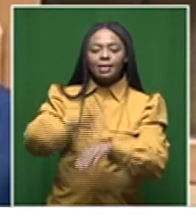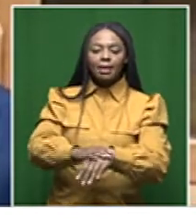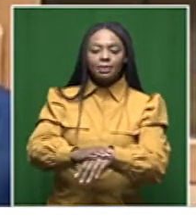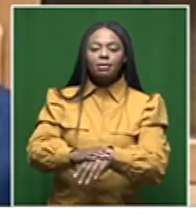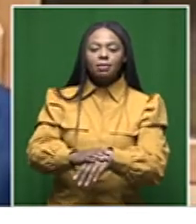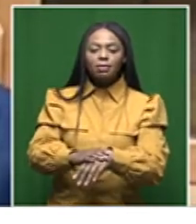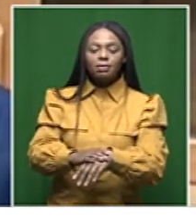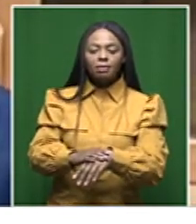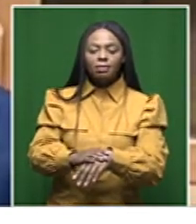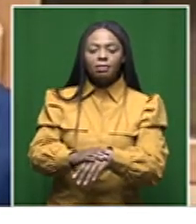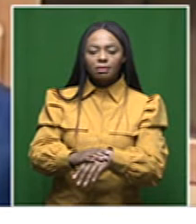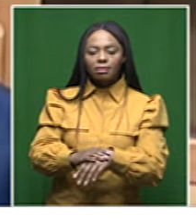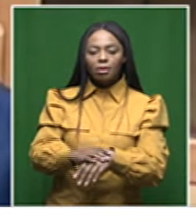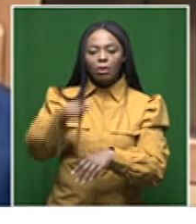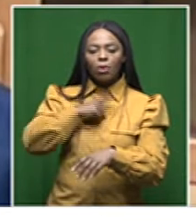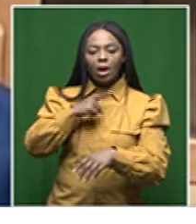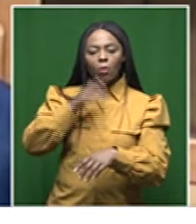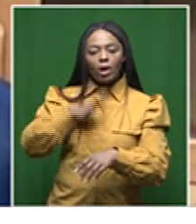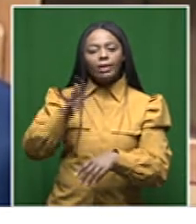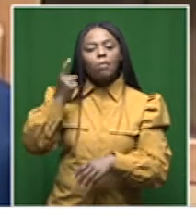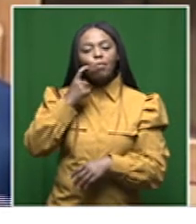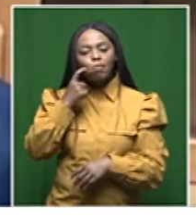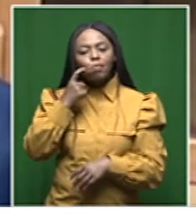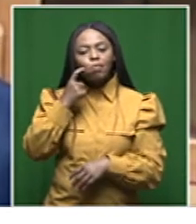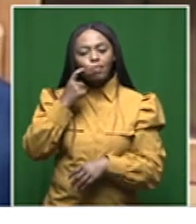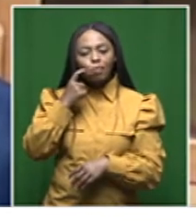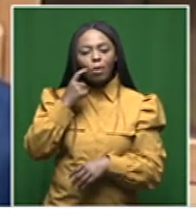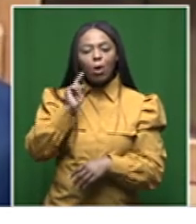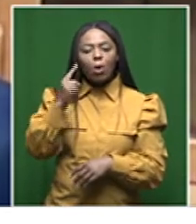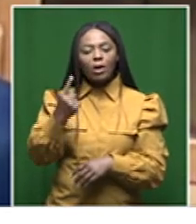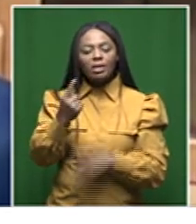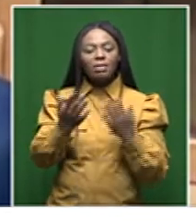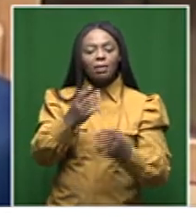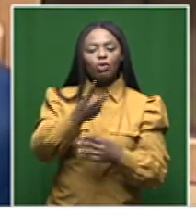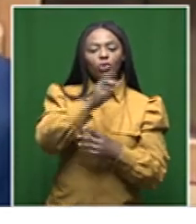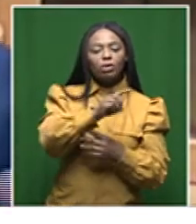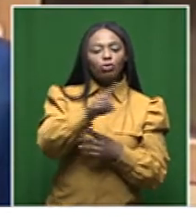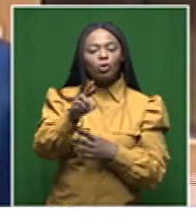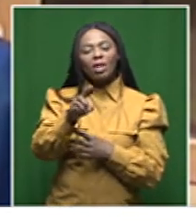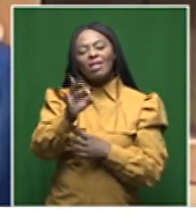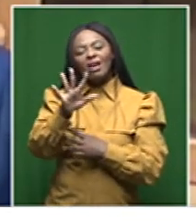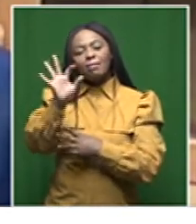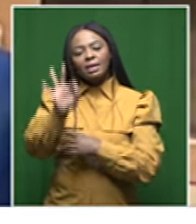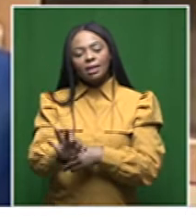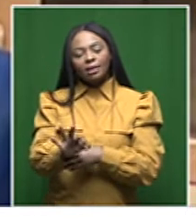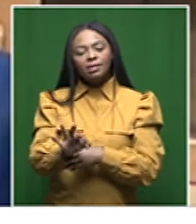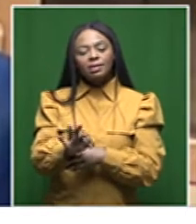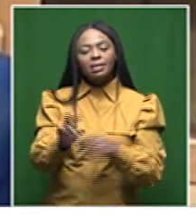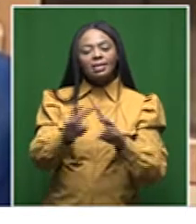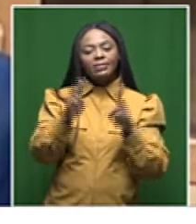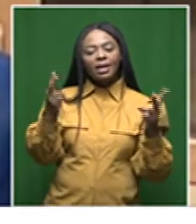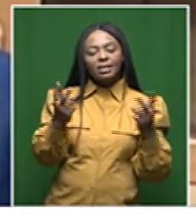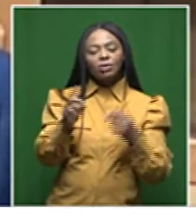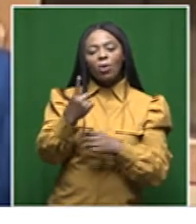what possibility or probability of getting pregnant? It's only gonna be about 25 to 30%. So the margin of difference is only